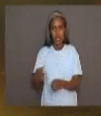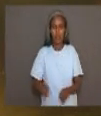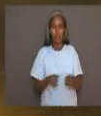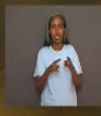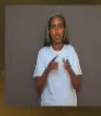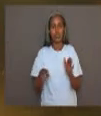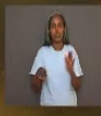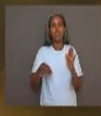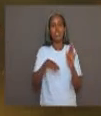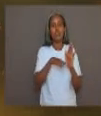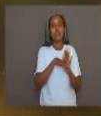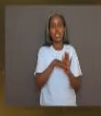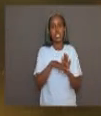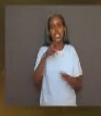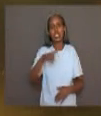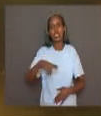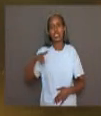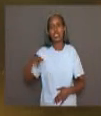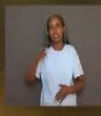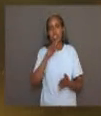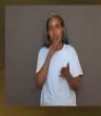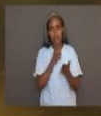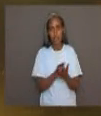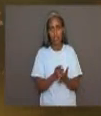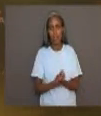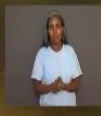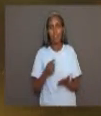to represent statistical data.